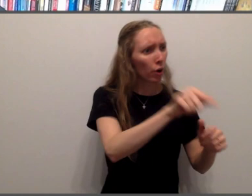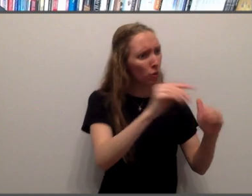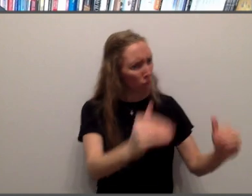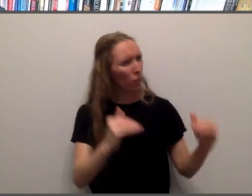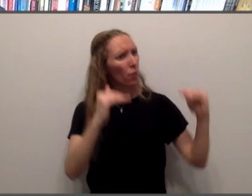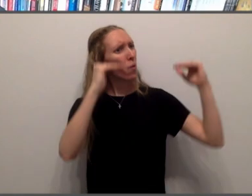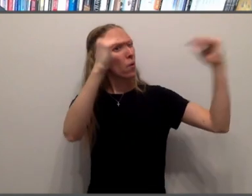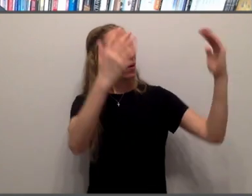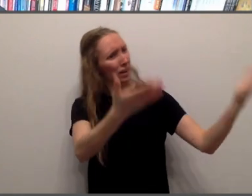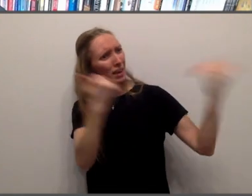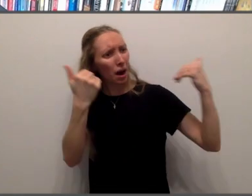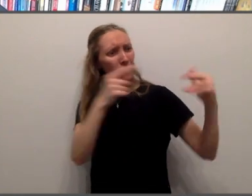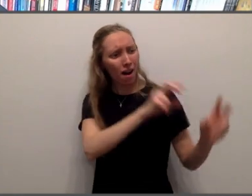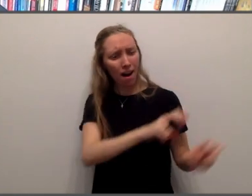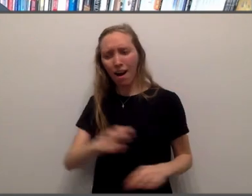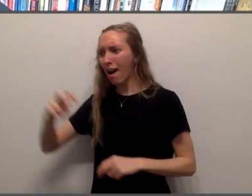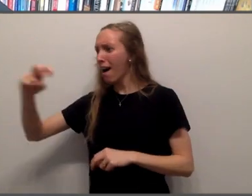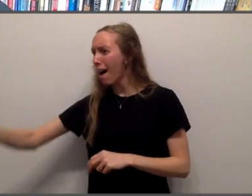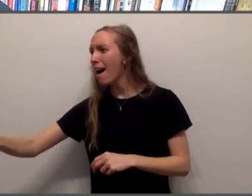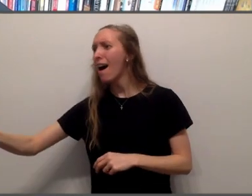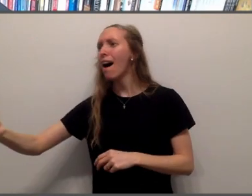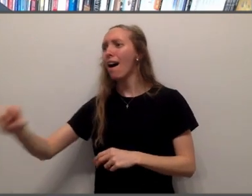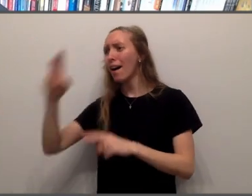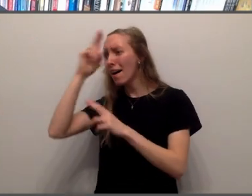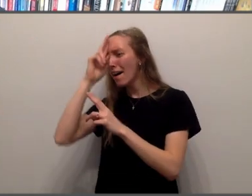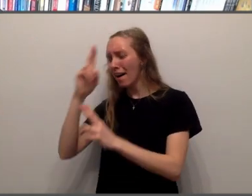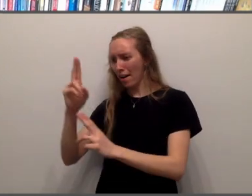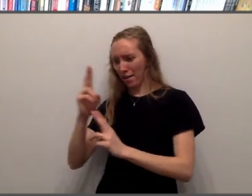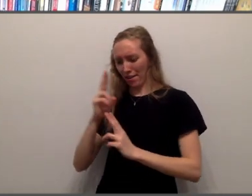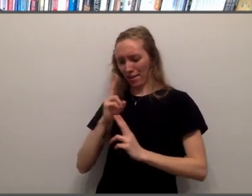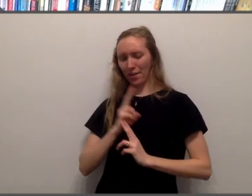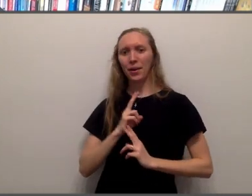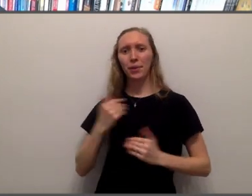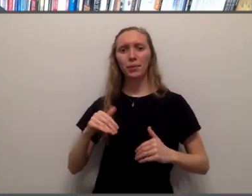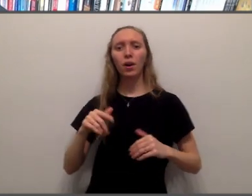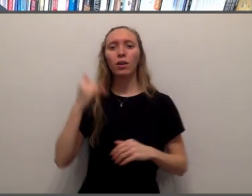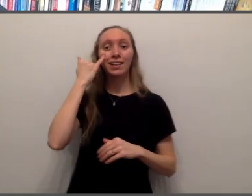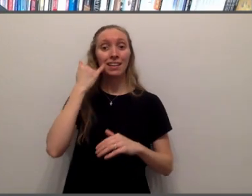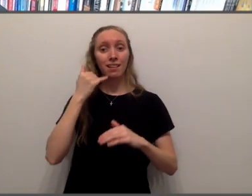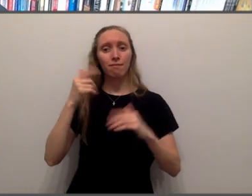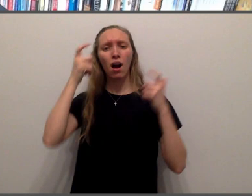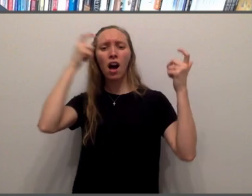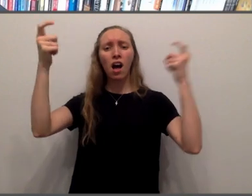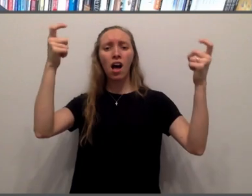be exalted." And then he turns to the host and he says something really